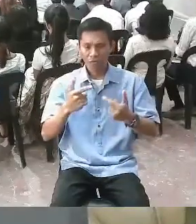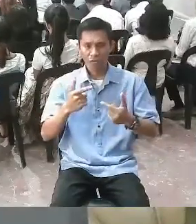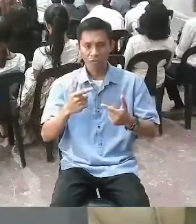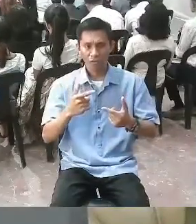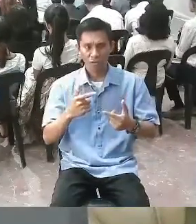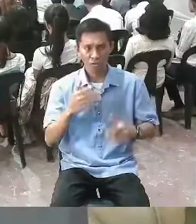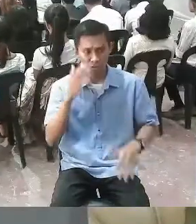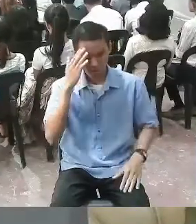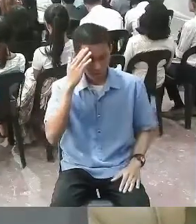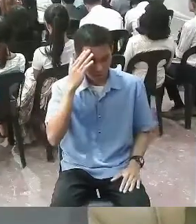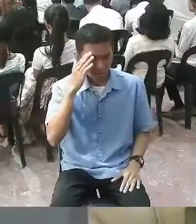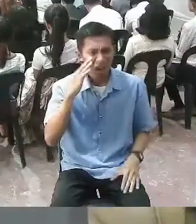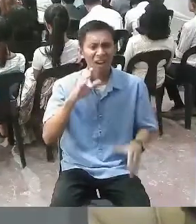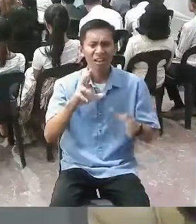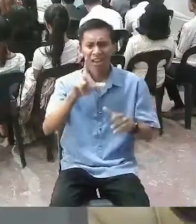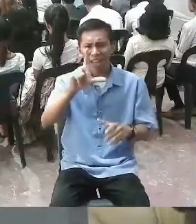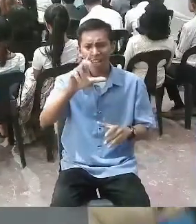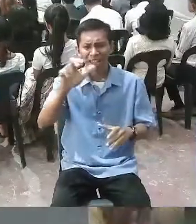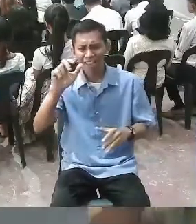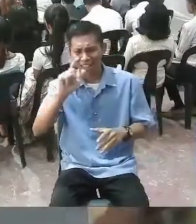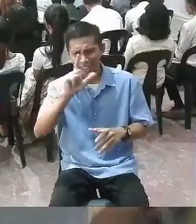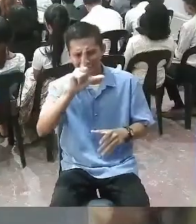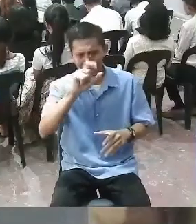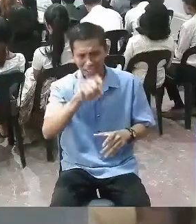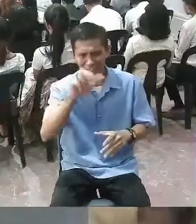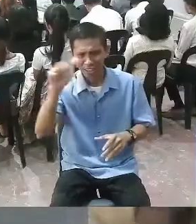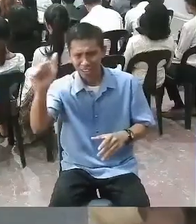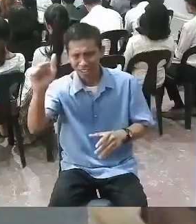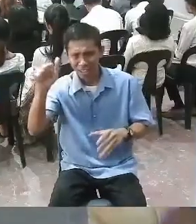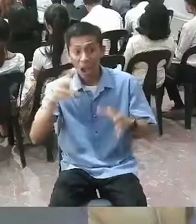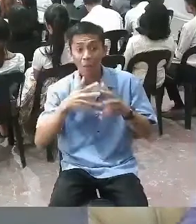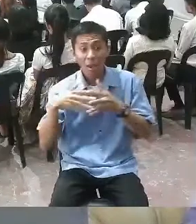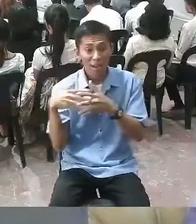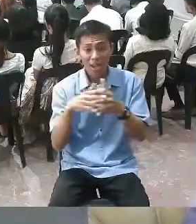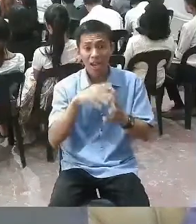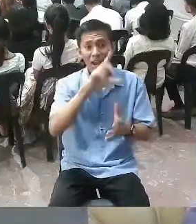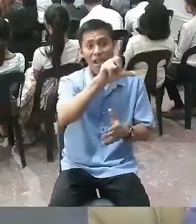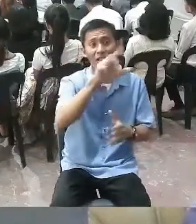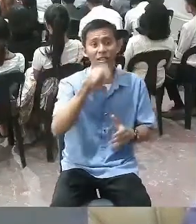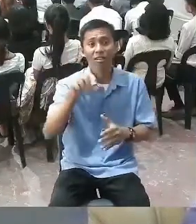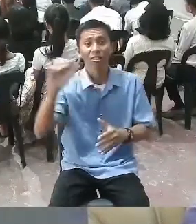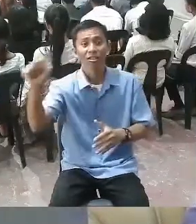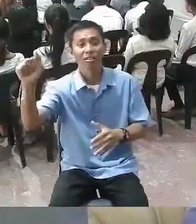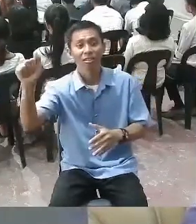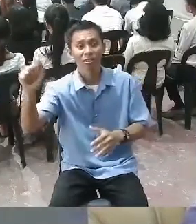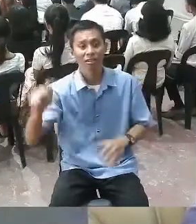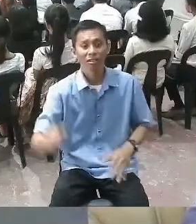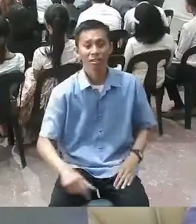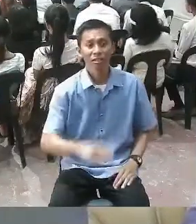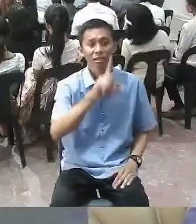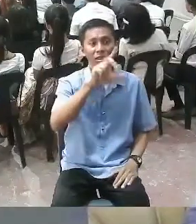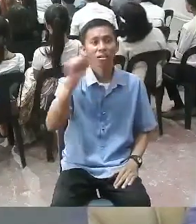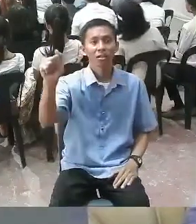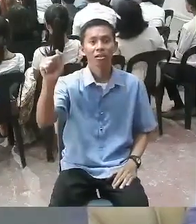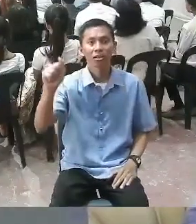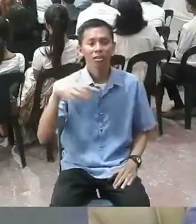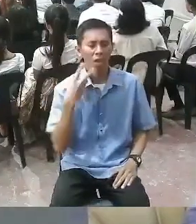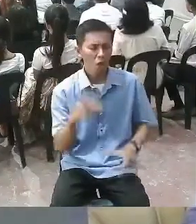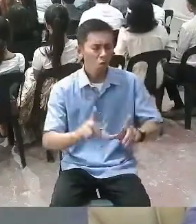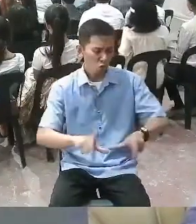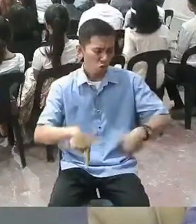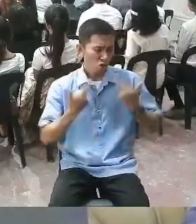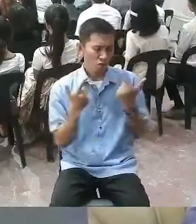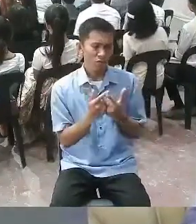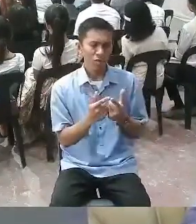heard of Las Vegas? Okay, I live in, and someone said, "You live in Sin City." Yes, I